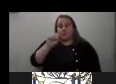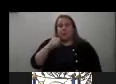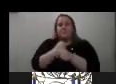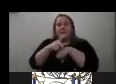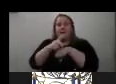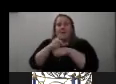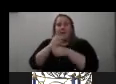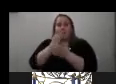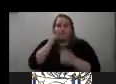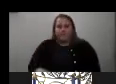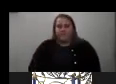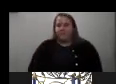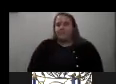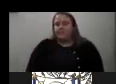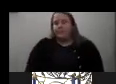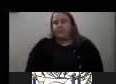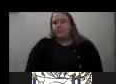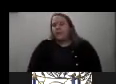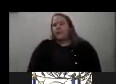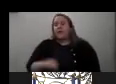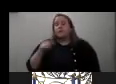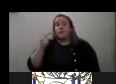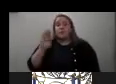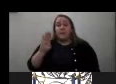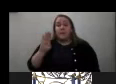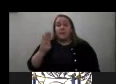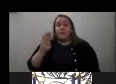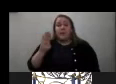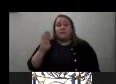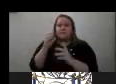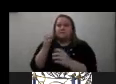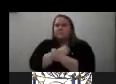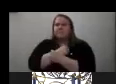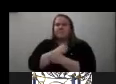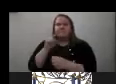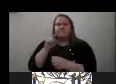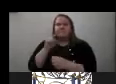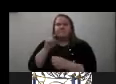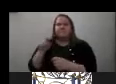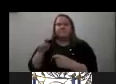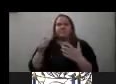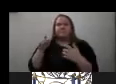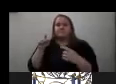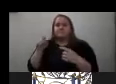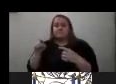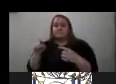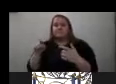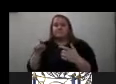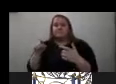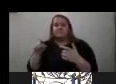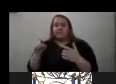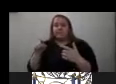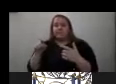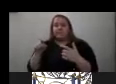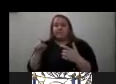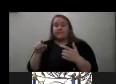So Balanchine was loved and was inspired by ballerinas, but he was a